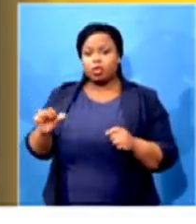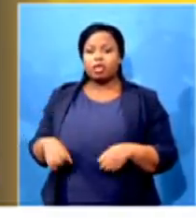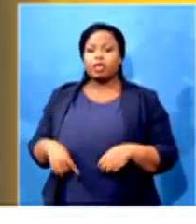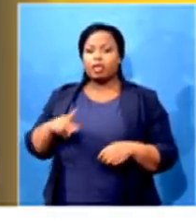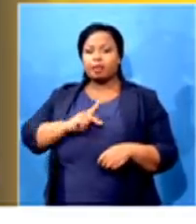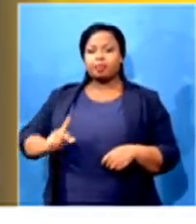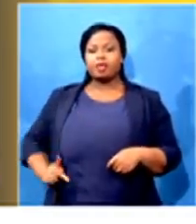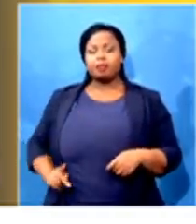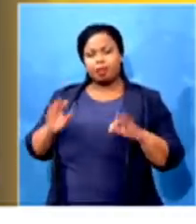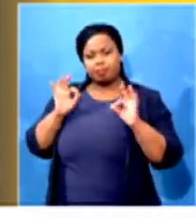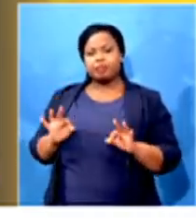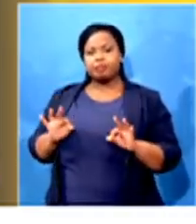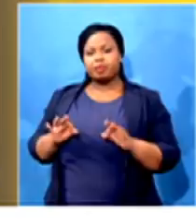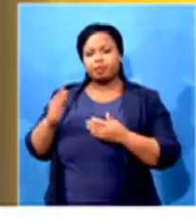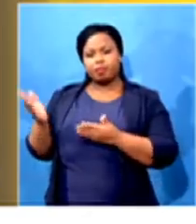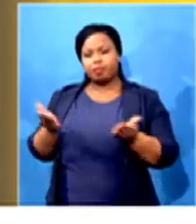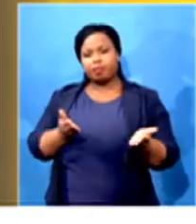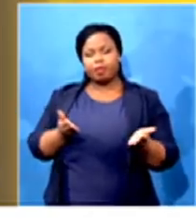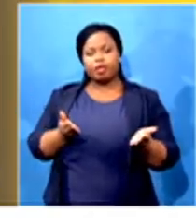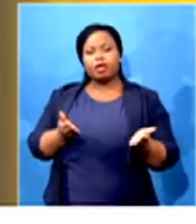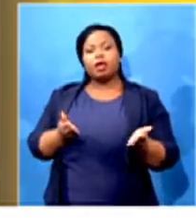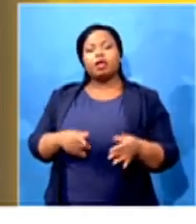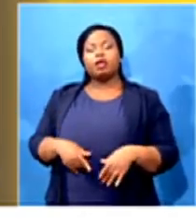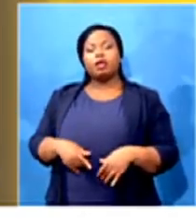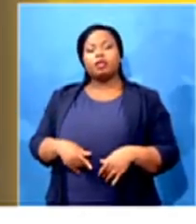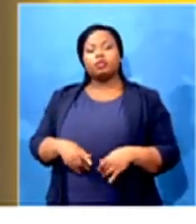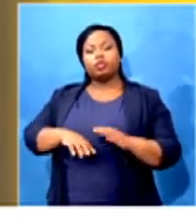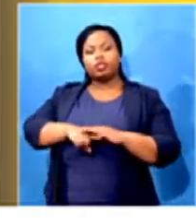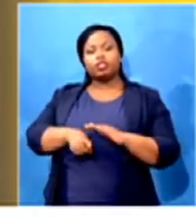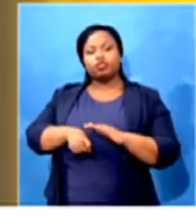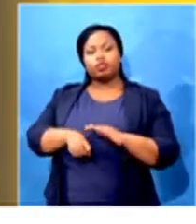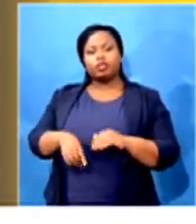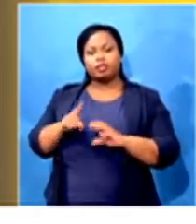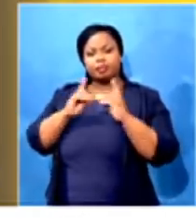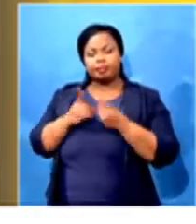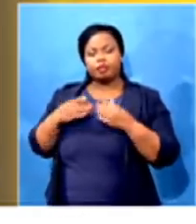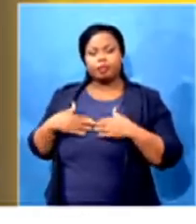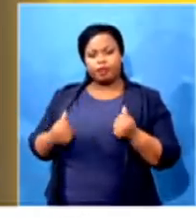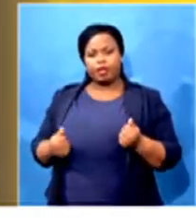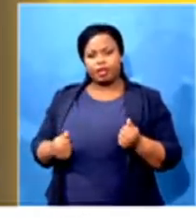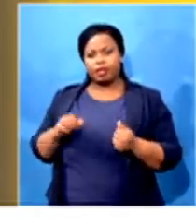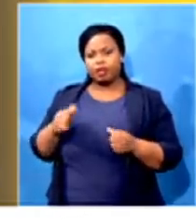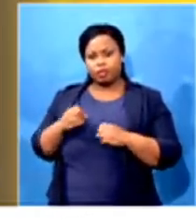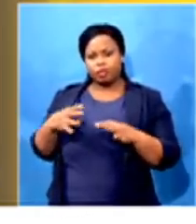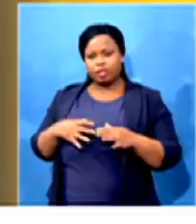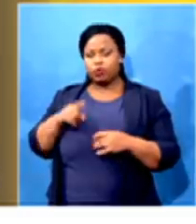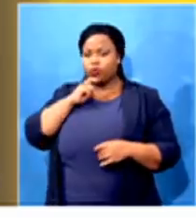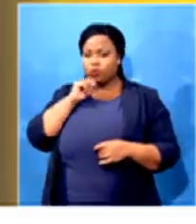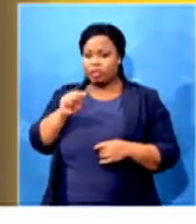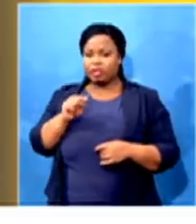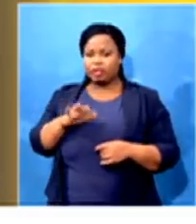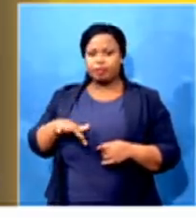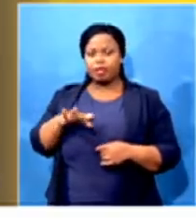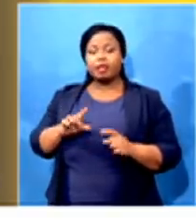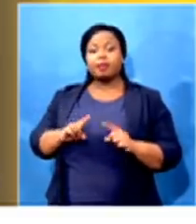to be officially handing it over to the district Department of Health for them to start utilizing it. But out